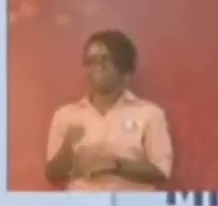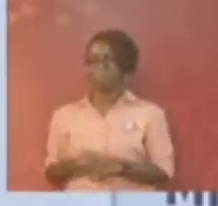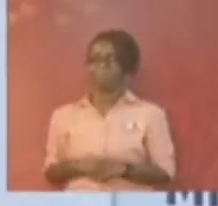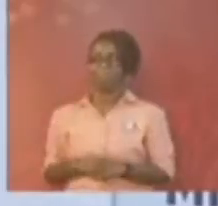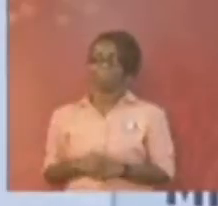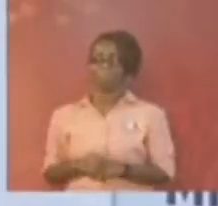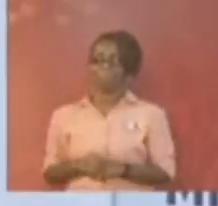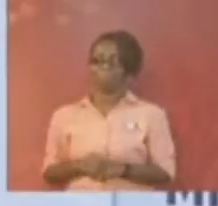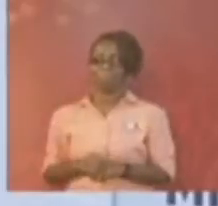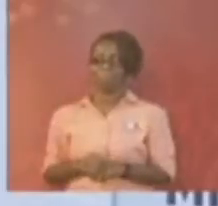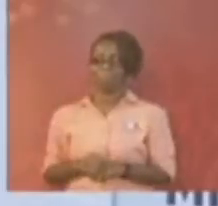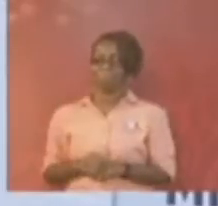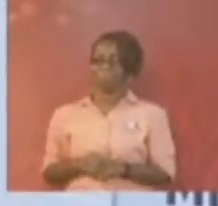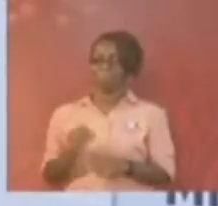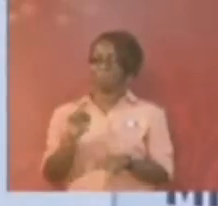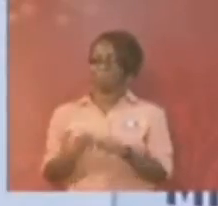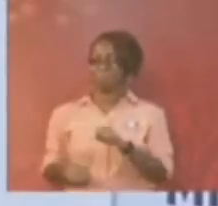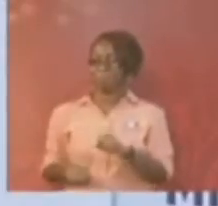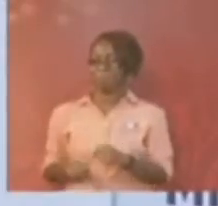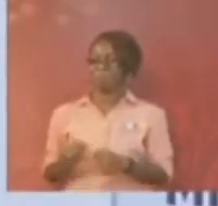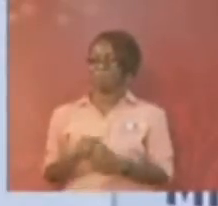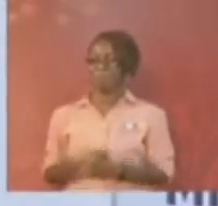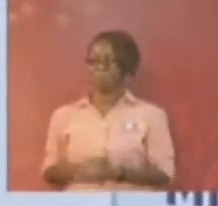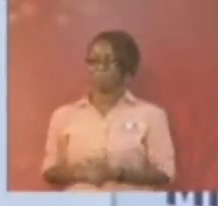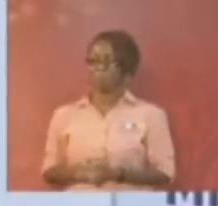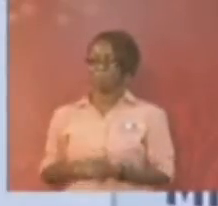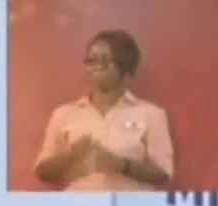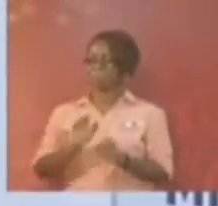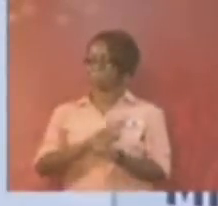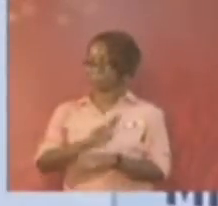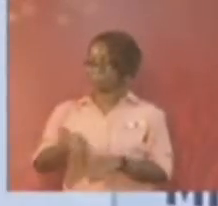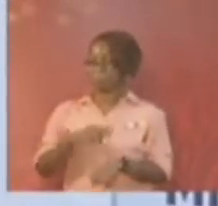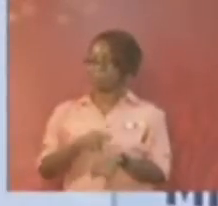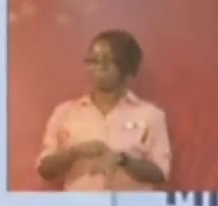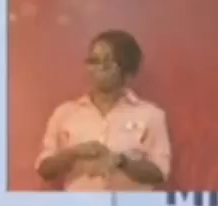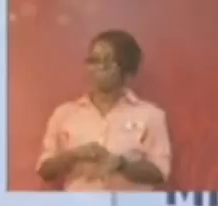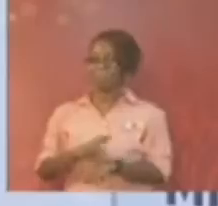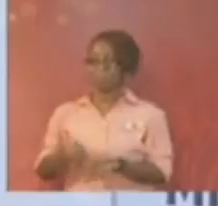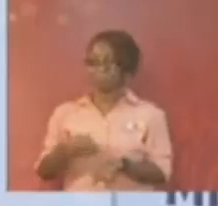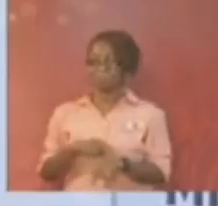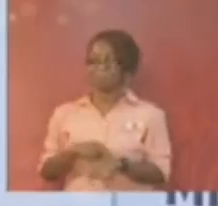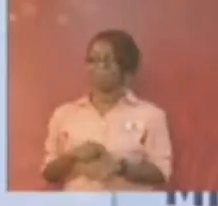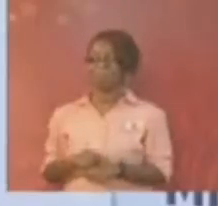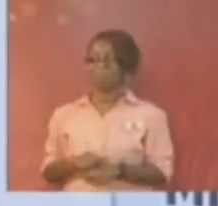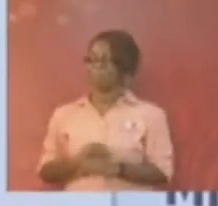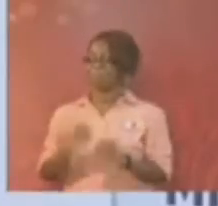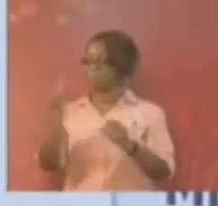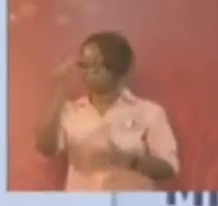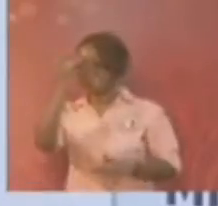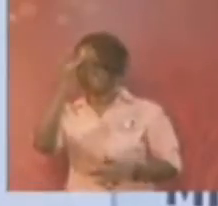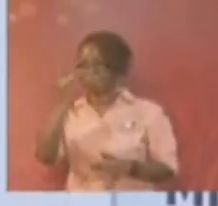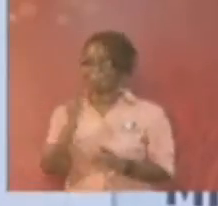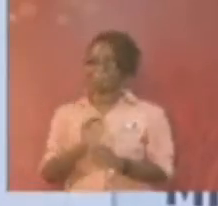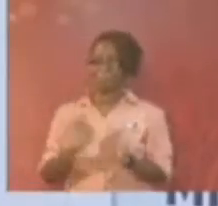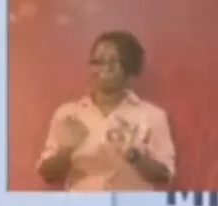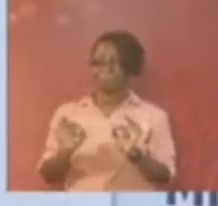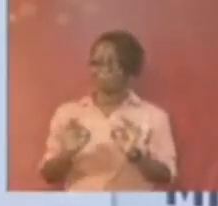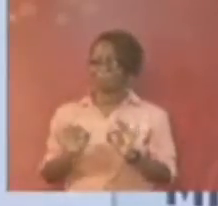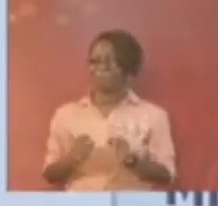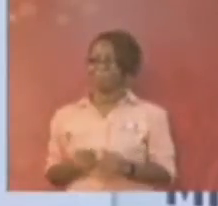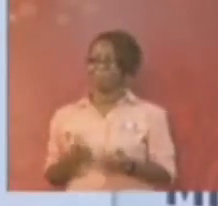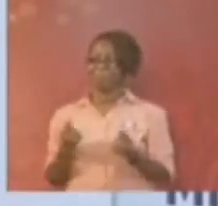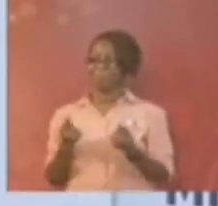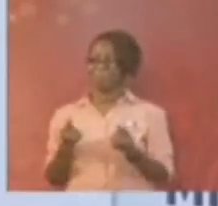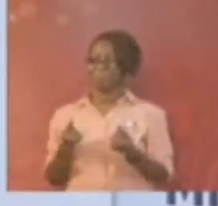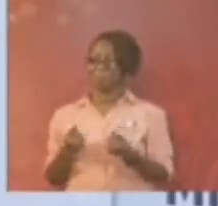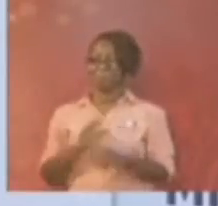Under normal circumstances, without a pandemic or without any national emergency or global crisis, Christmas could